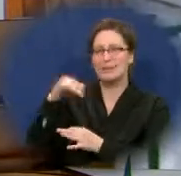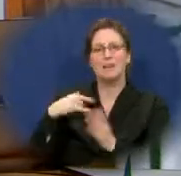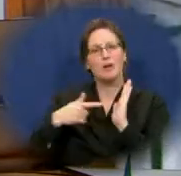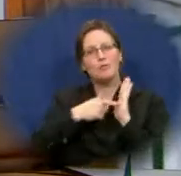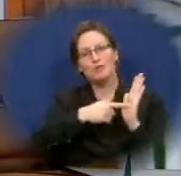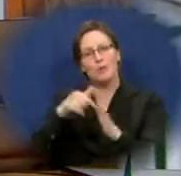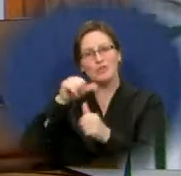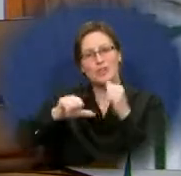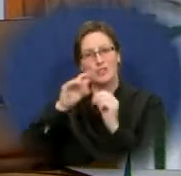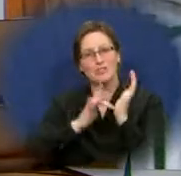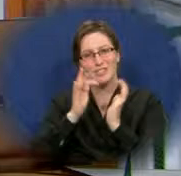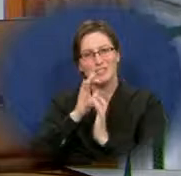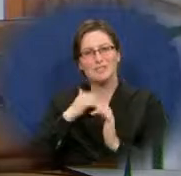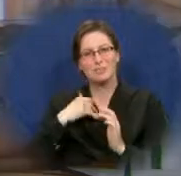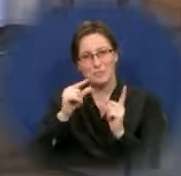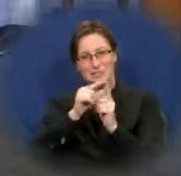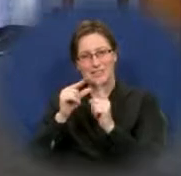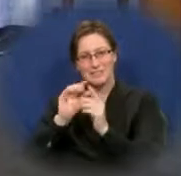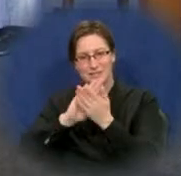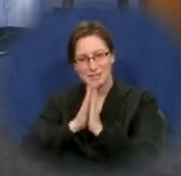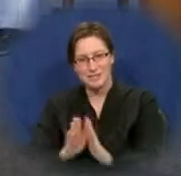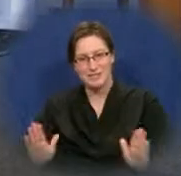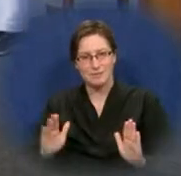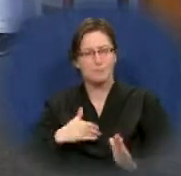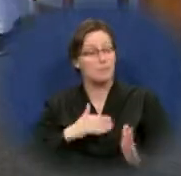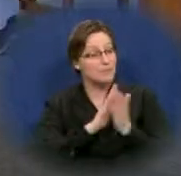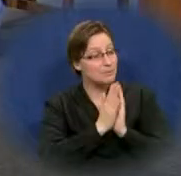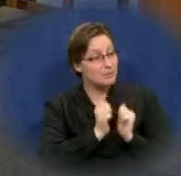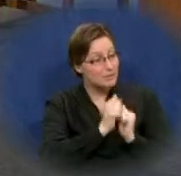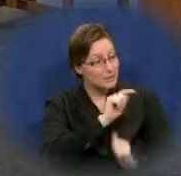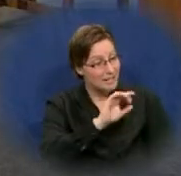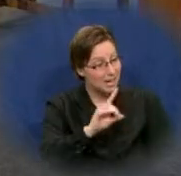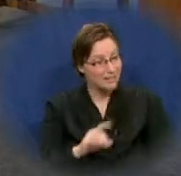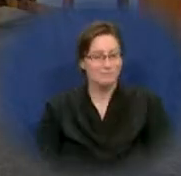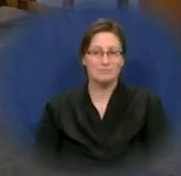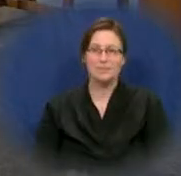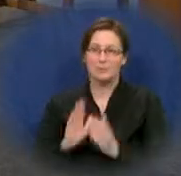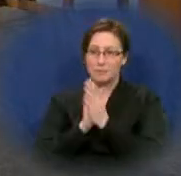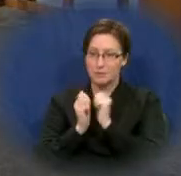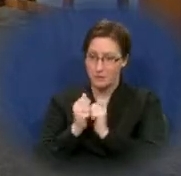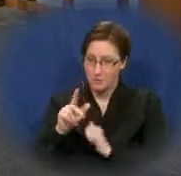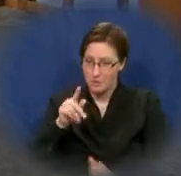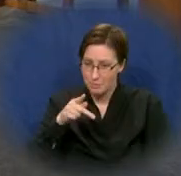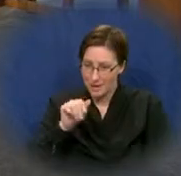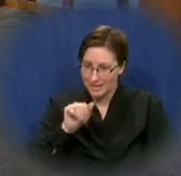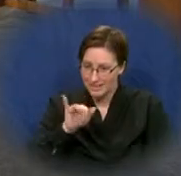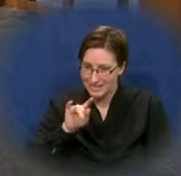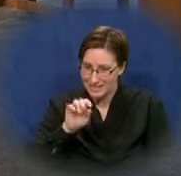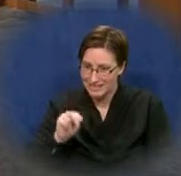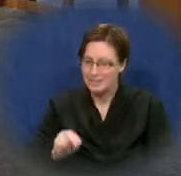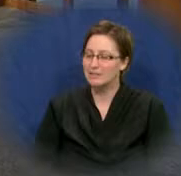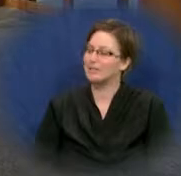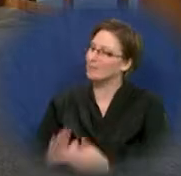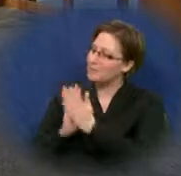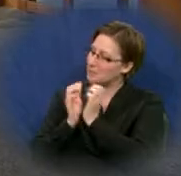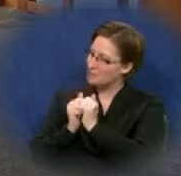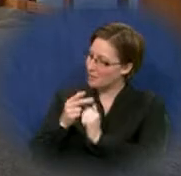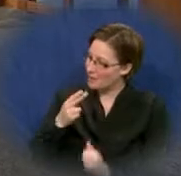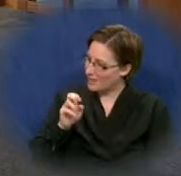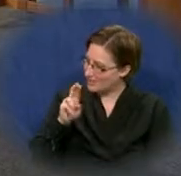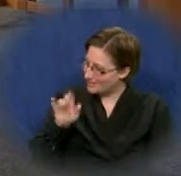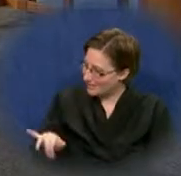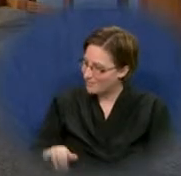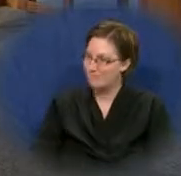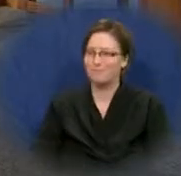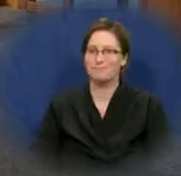word of peace with those near. Peace be with you, Tad. Peace be with you. Thank you. Peace be with you, Peyton. Thank you. Peace be with you, Henry.